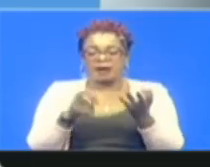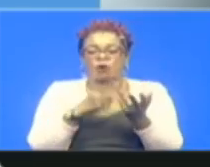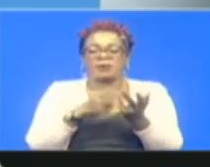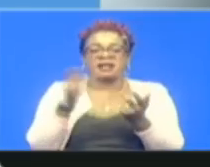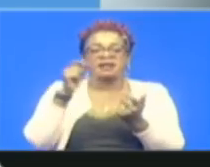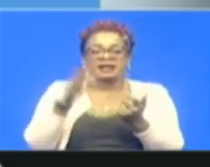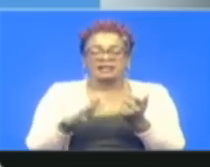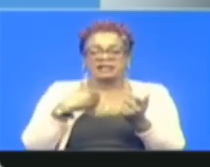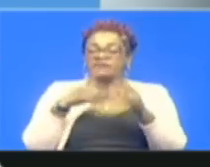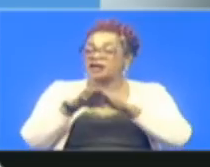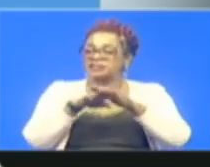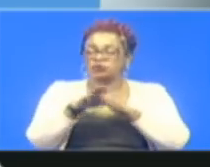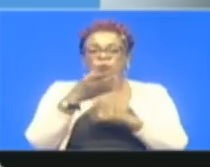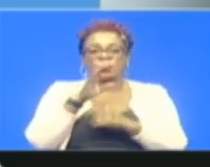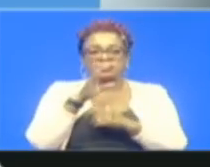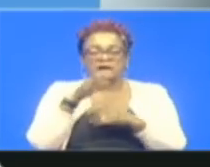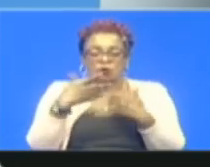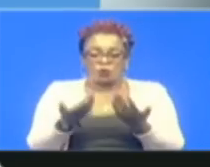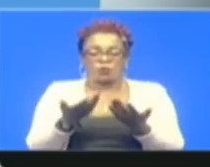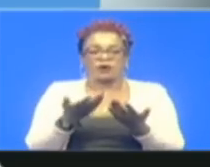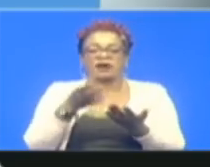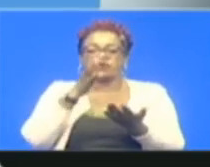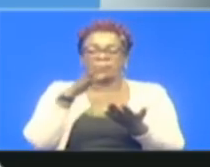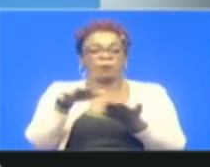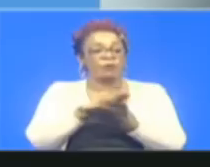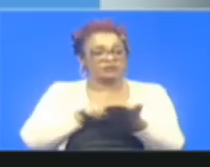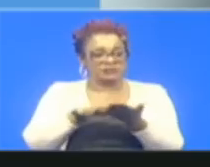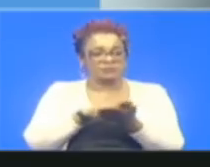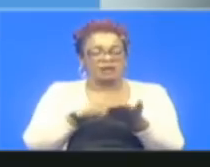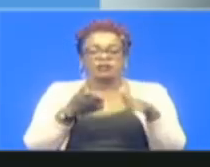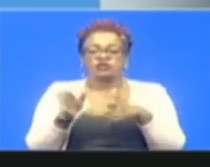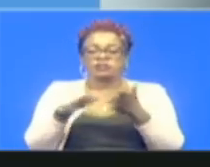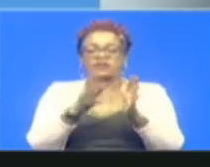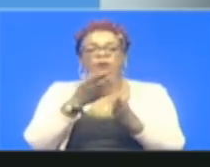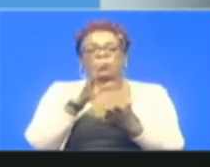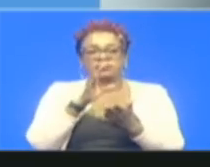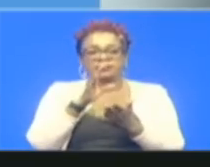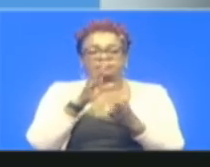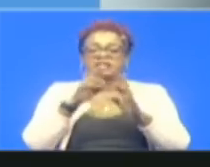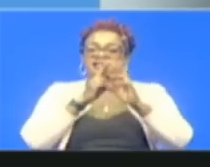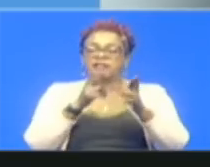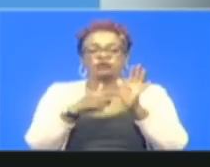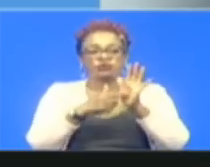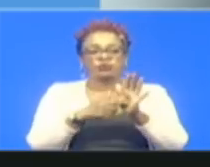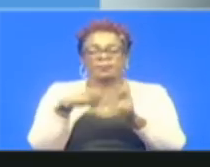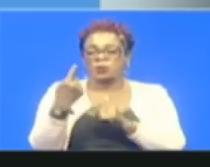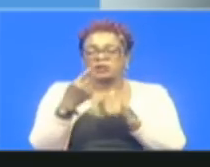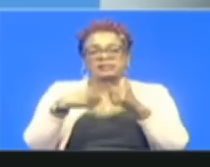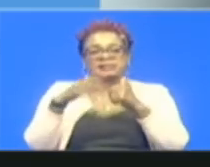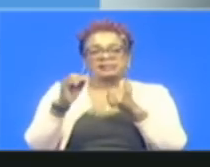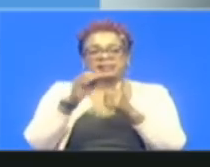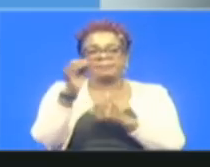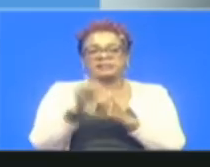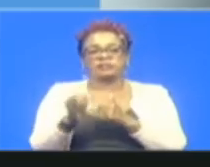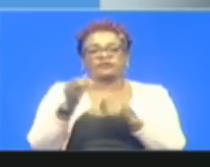have access to water of drinkable quality and the sources of this water. The results showed that only 60% of the